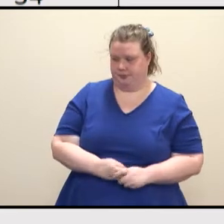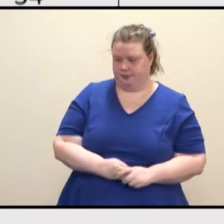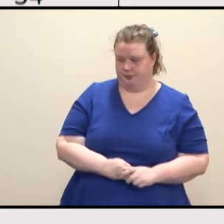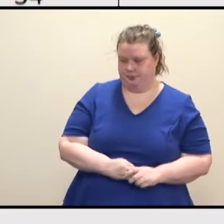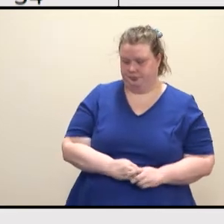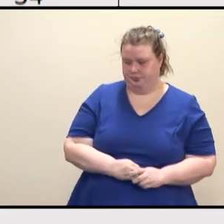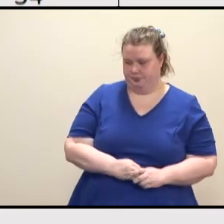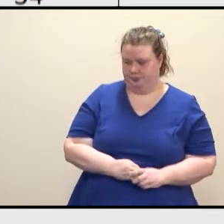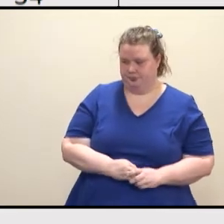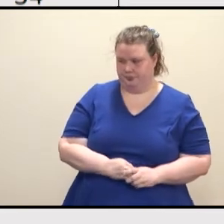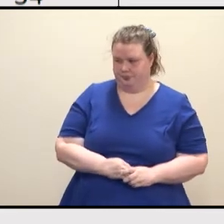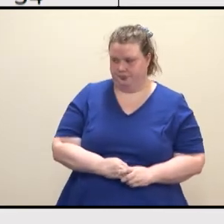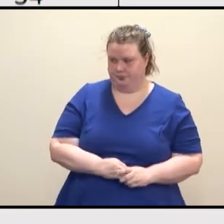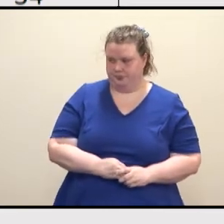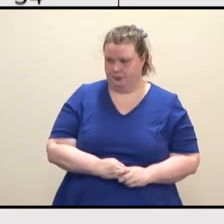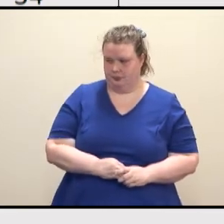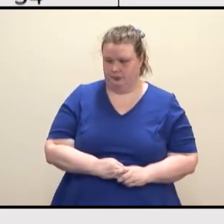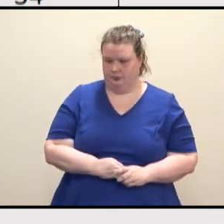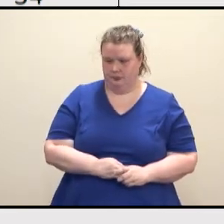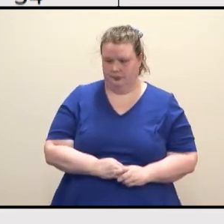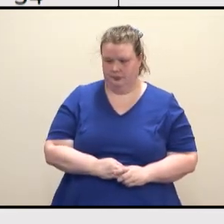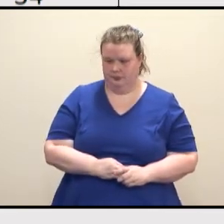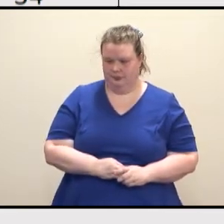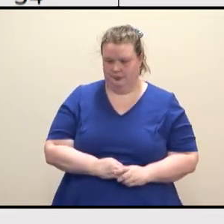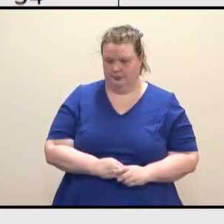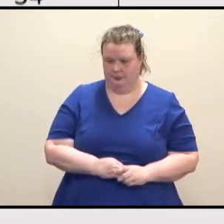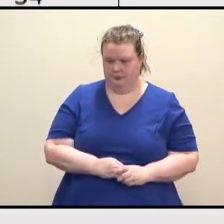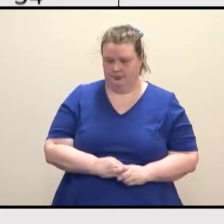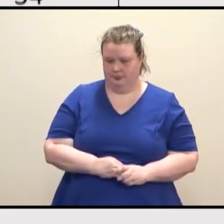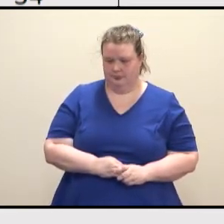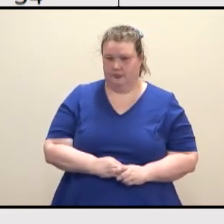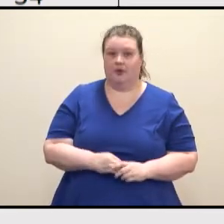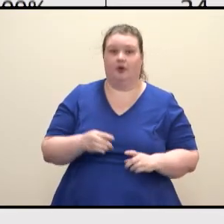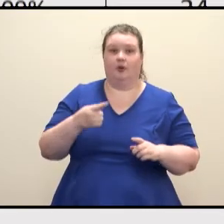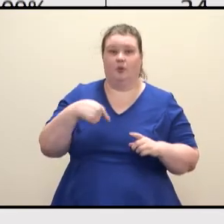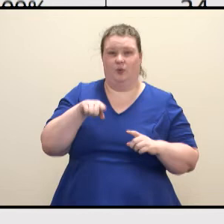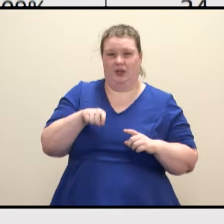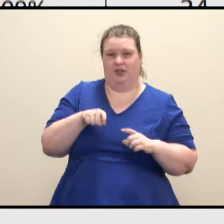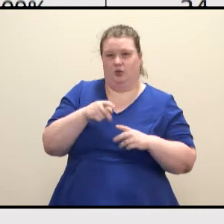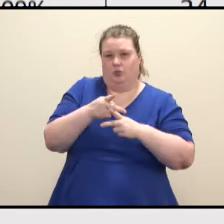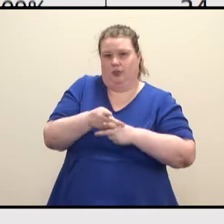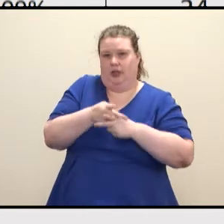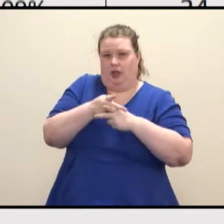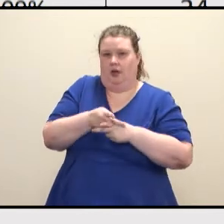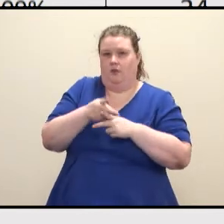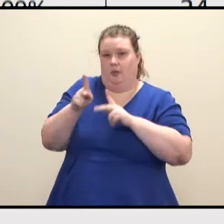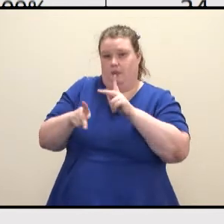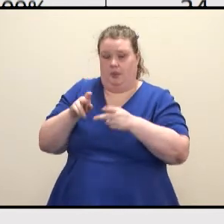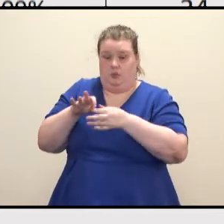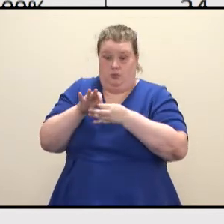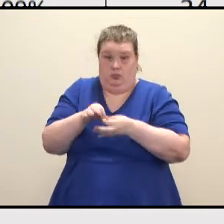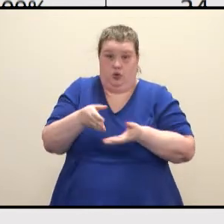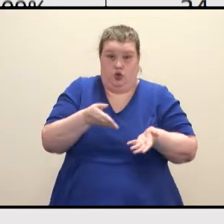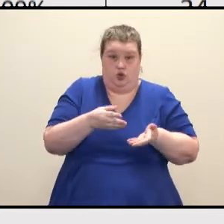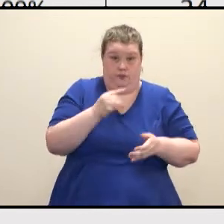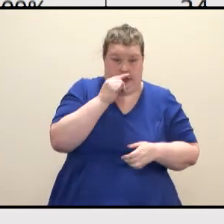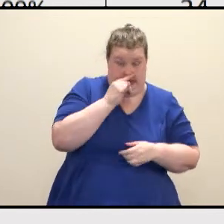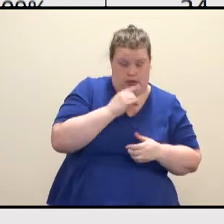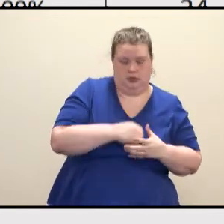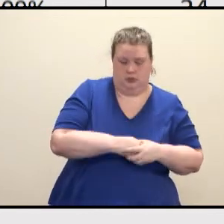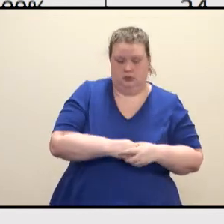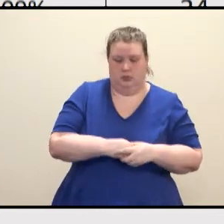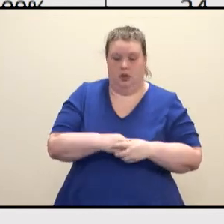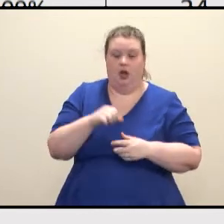are competitive because they are serving kids and doing all those things. Okay, so non-exempt, so this would be your